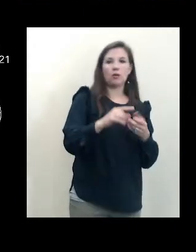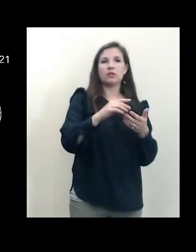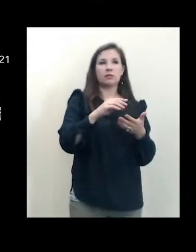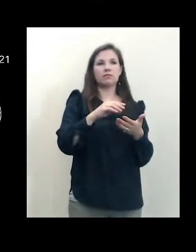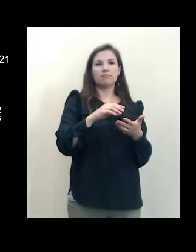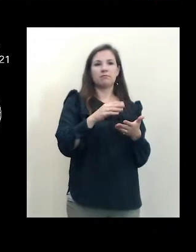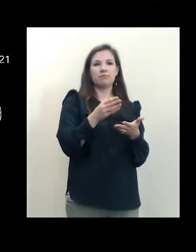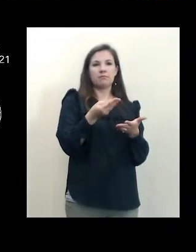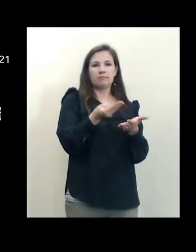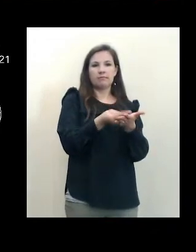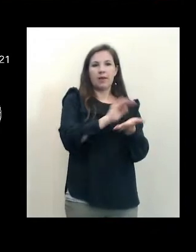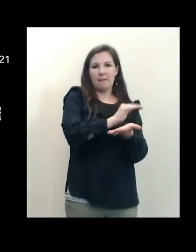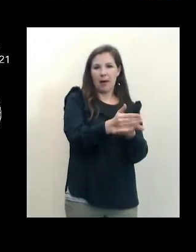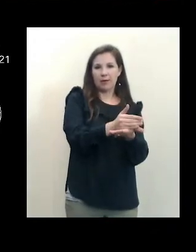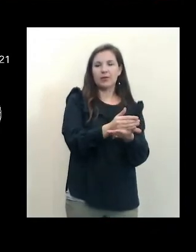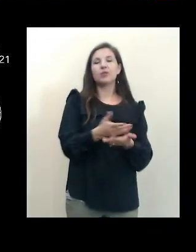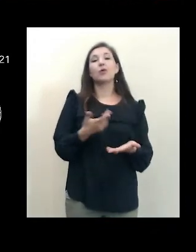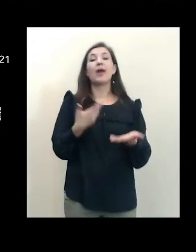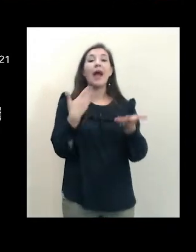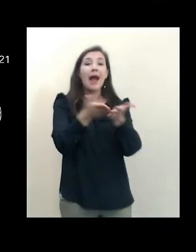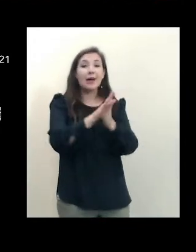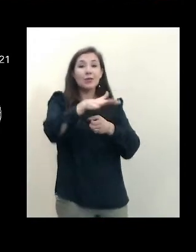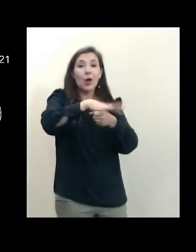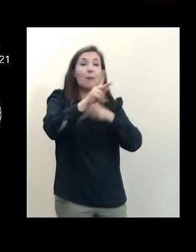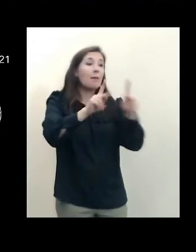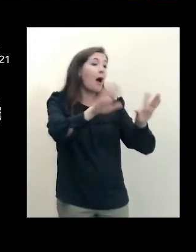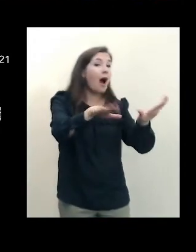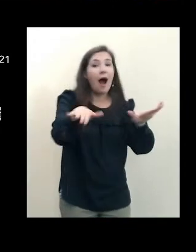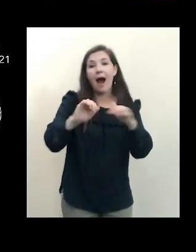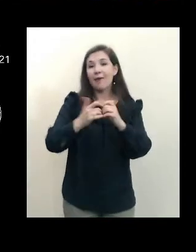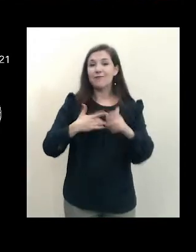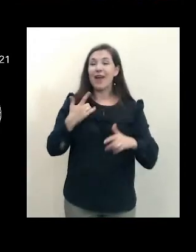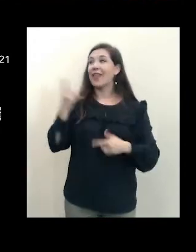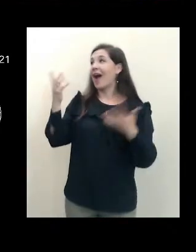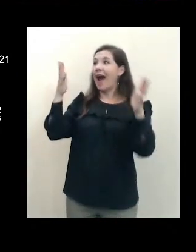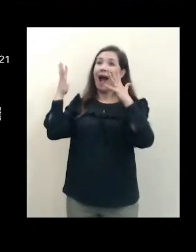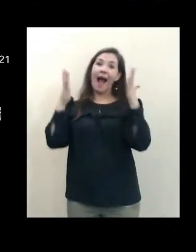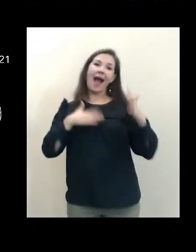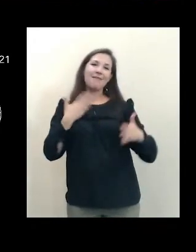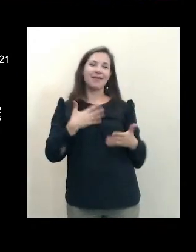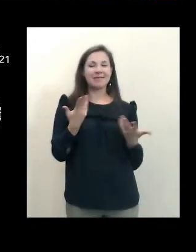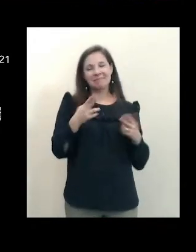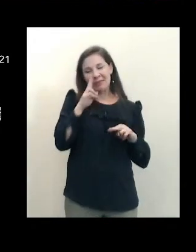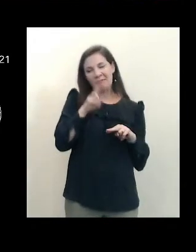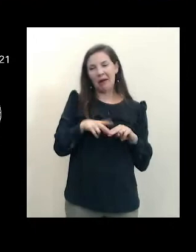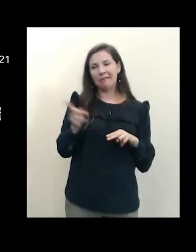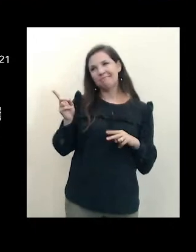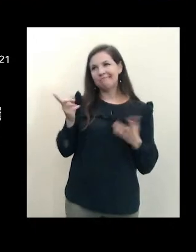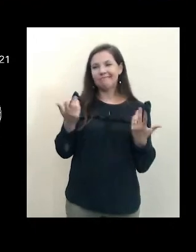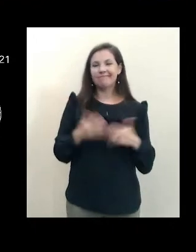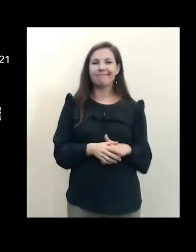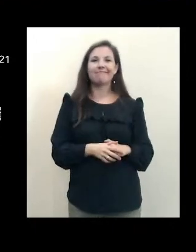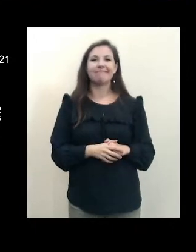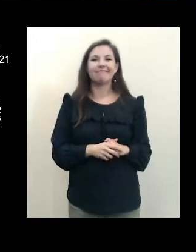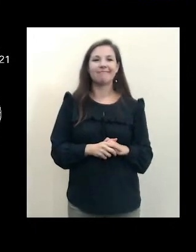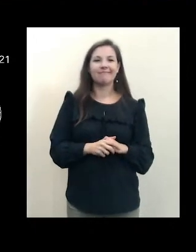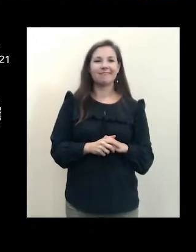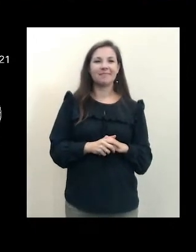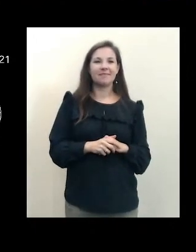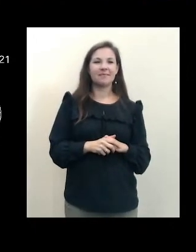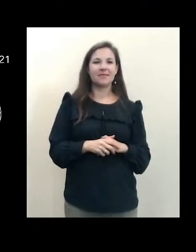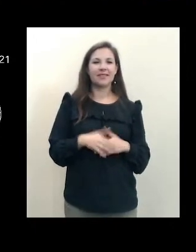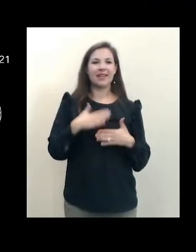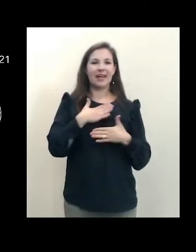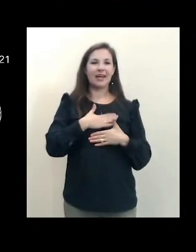some of our constituents, and they were very happy to hear about that. Hey, you got to have fun every now and then. So I